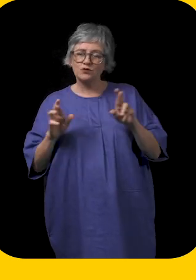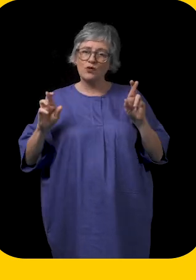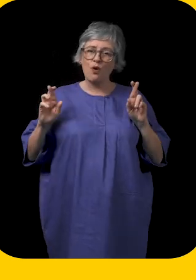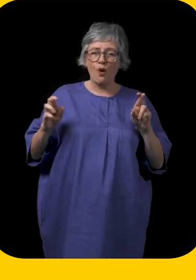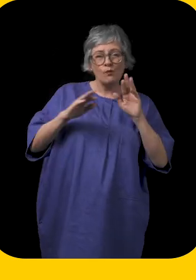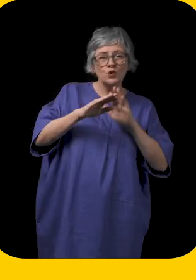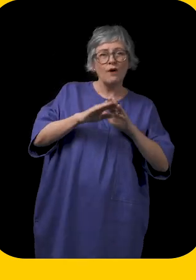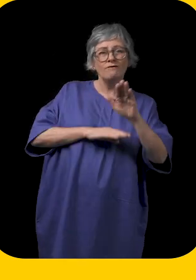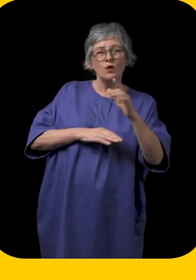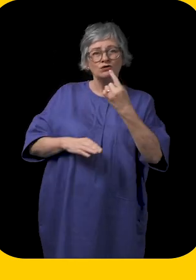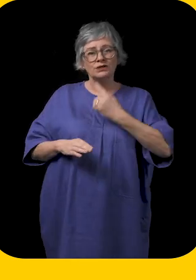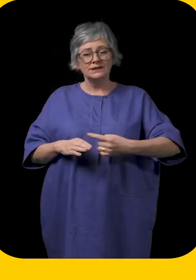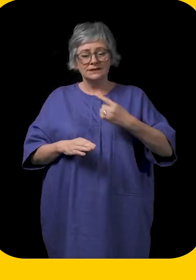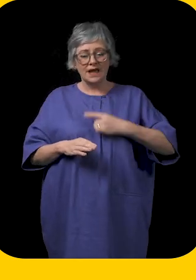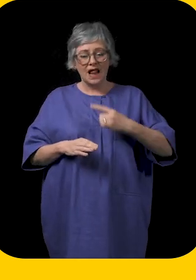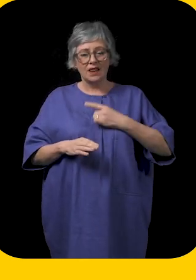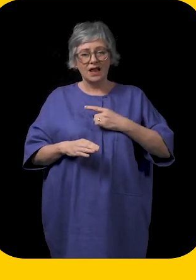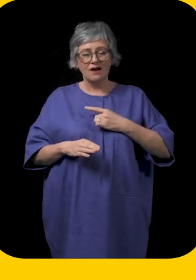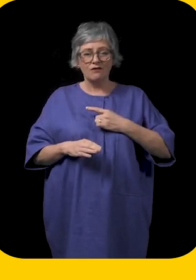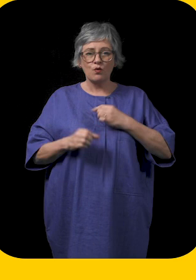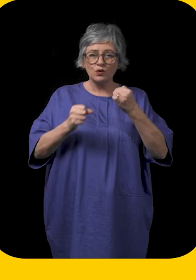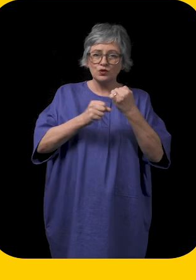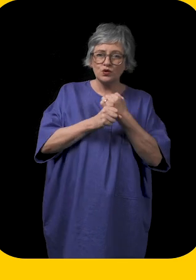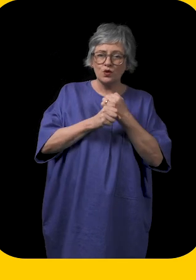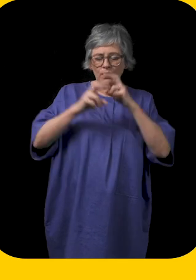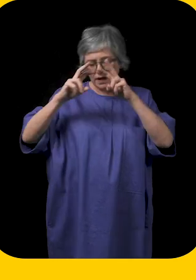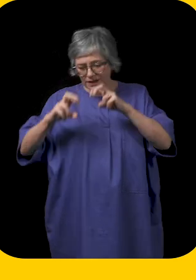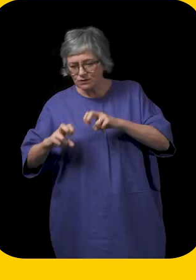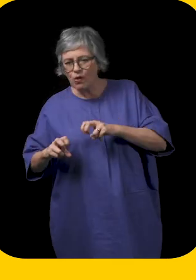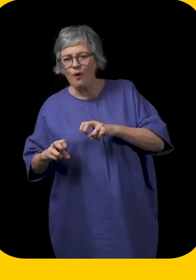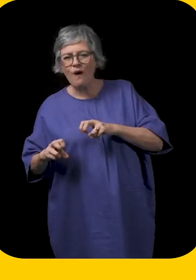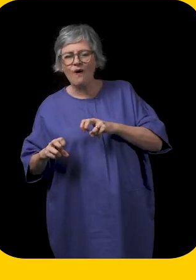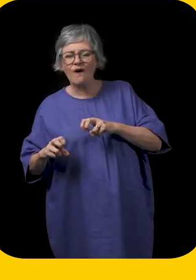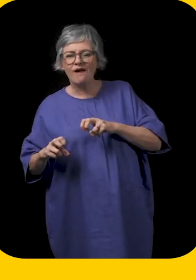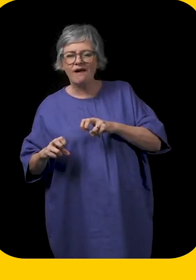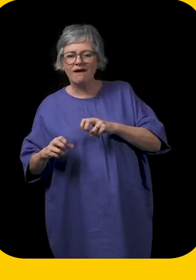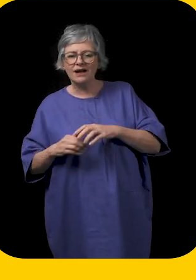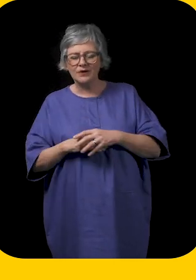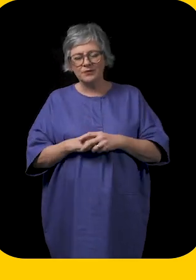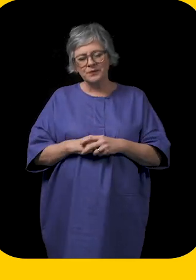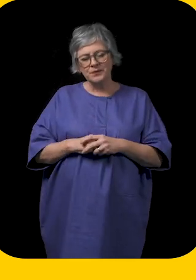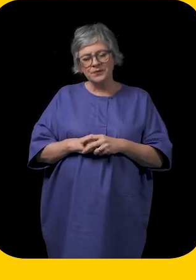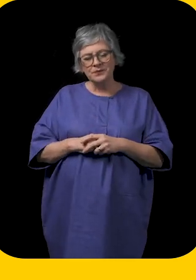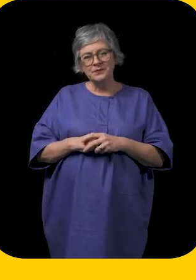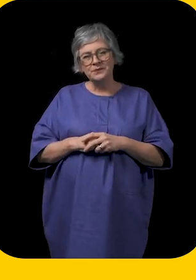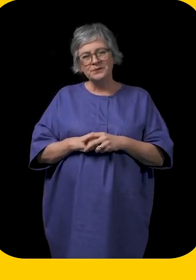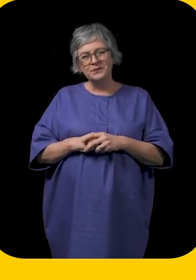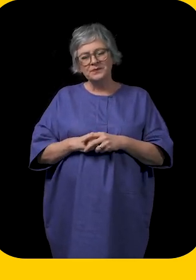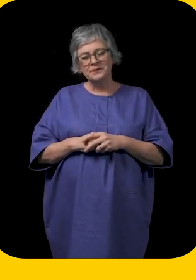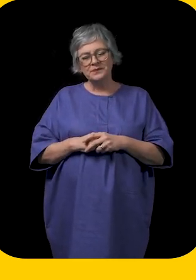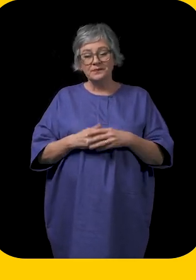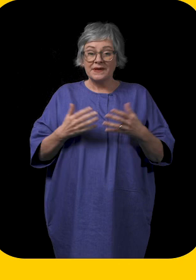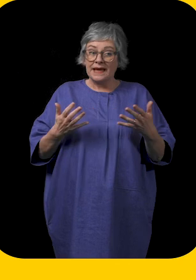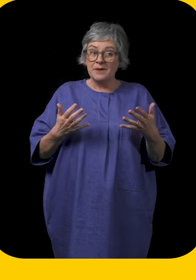Yeah. Is there any kind of writing that you hope your future self will do or will sort of explore?